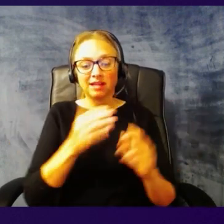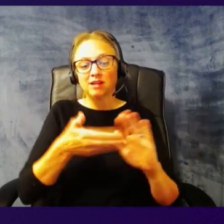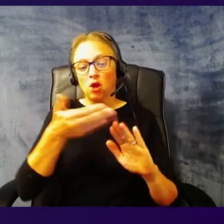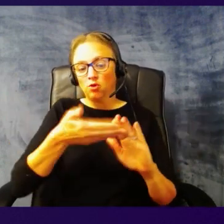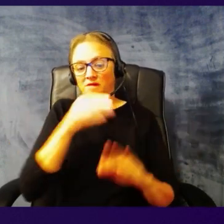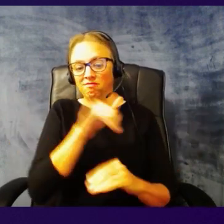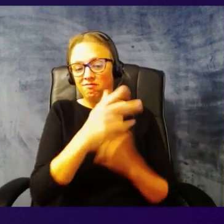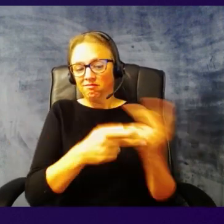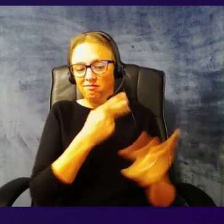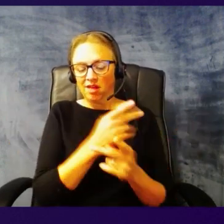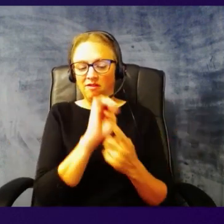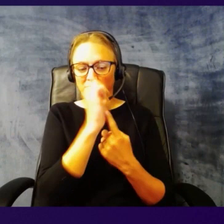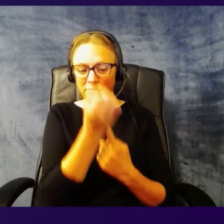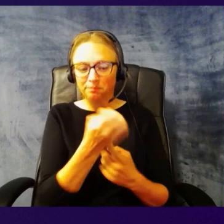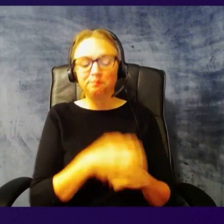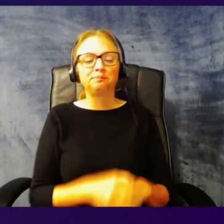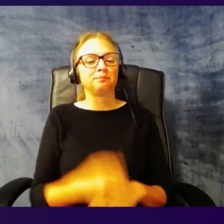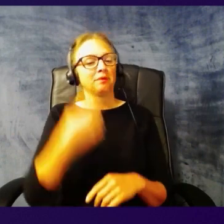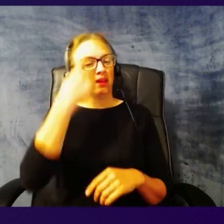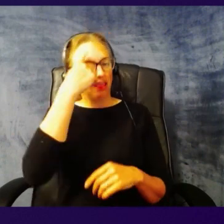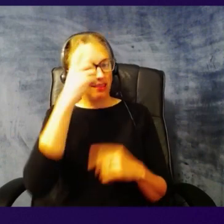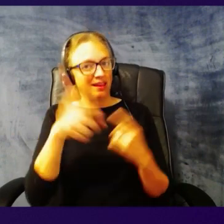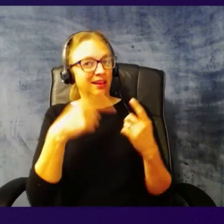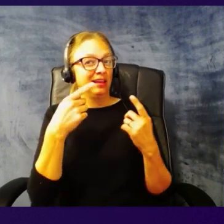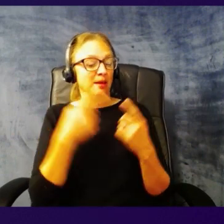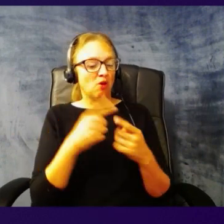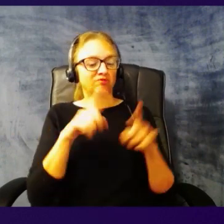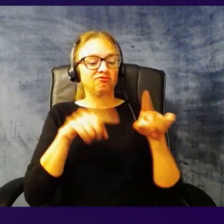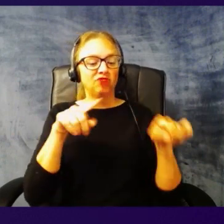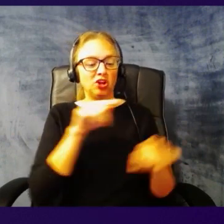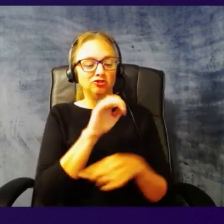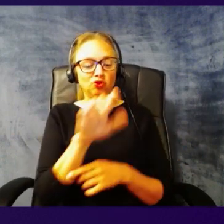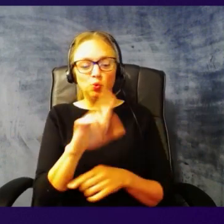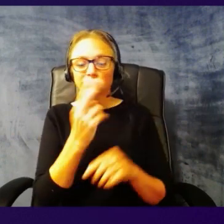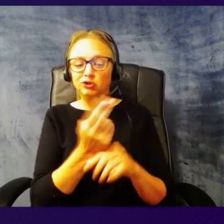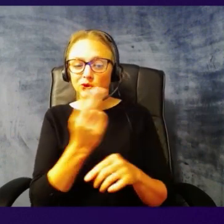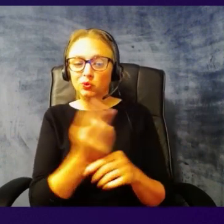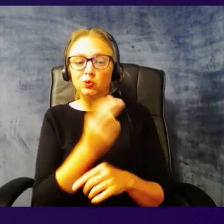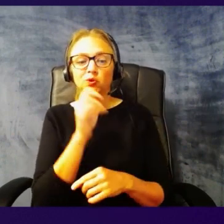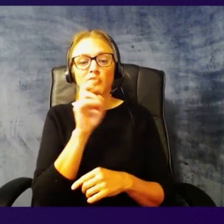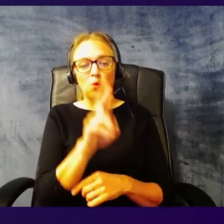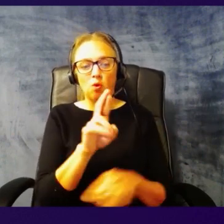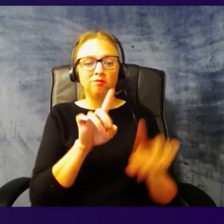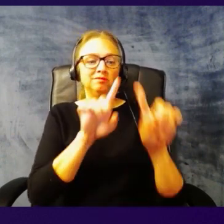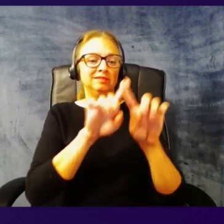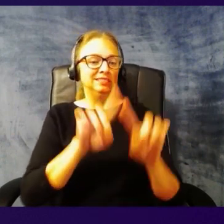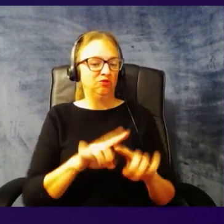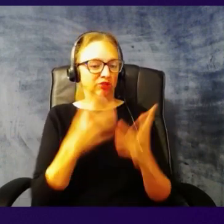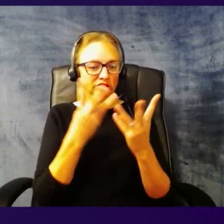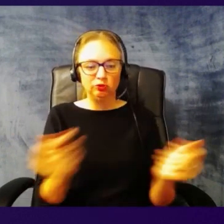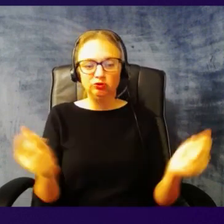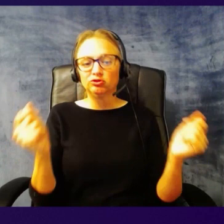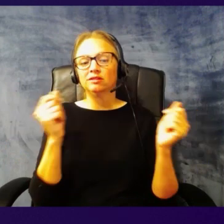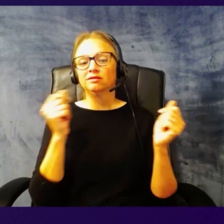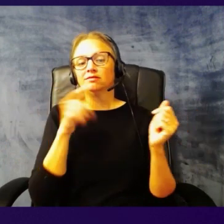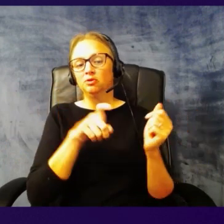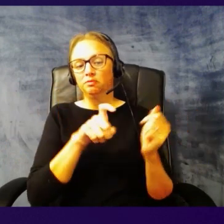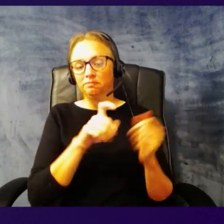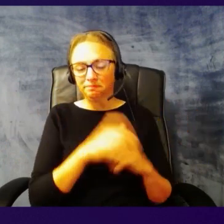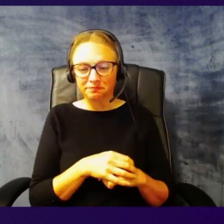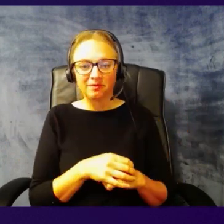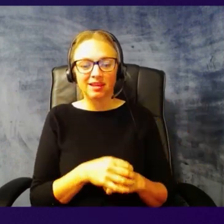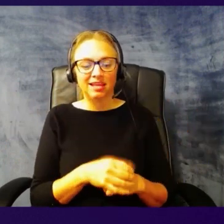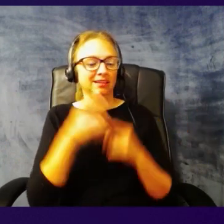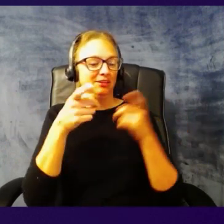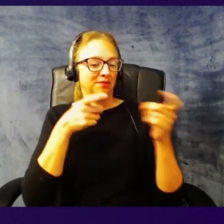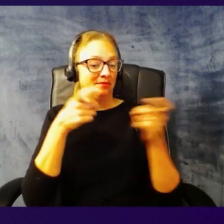You can think about the various tools you need to use, or the different solutions that you need to deploy to just manage